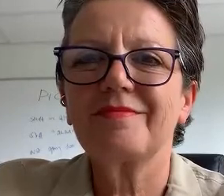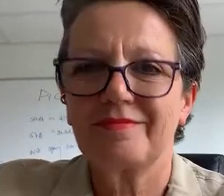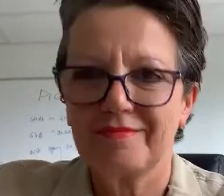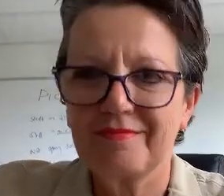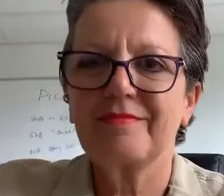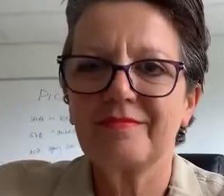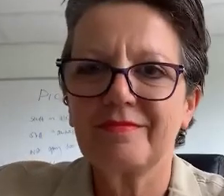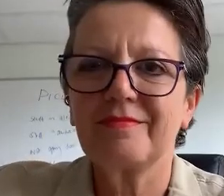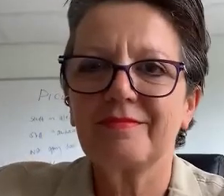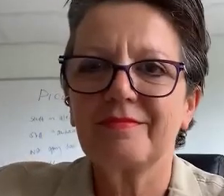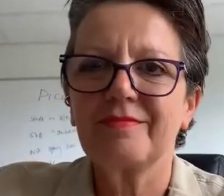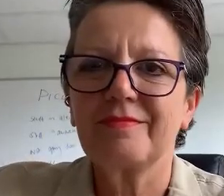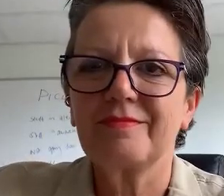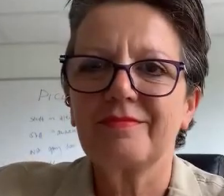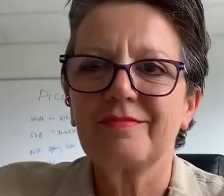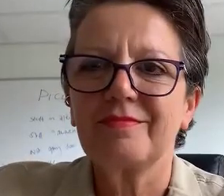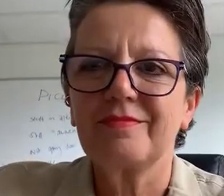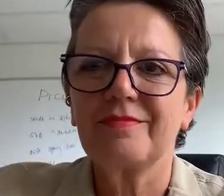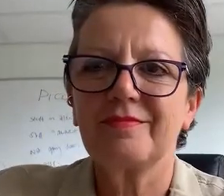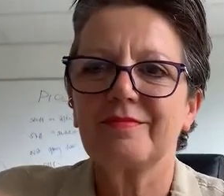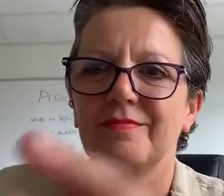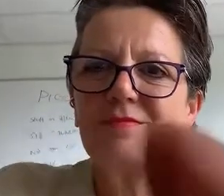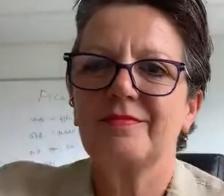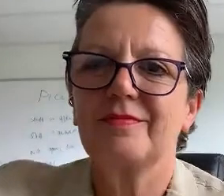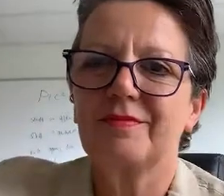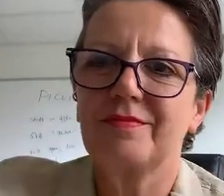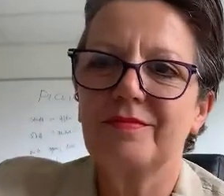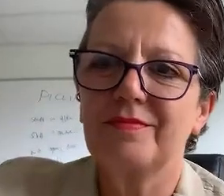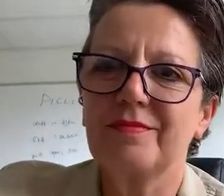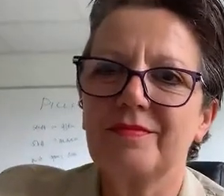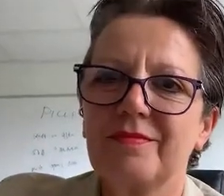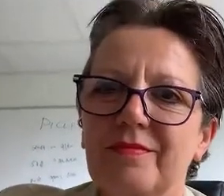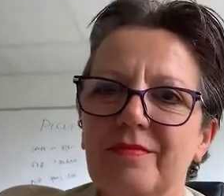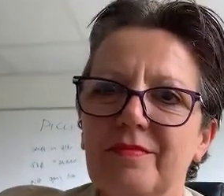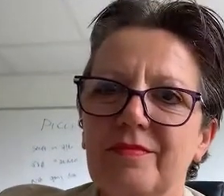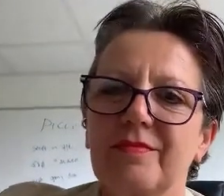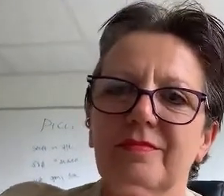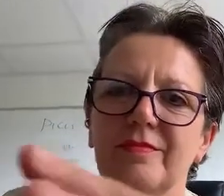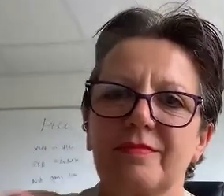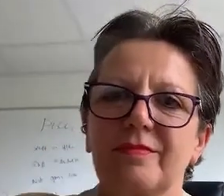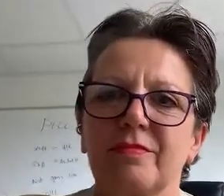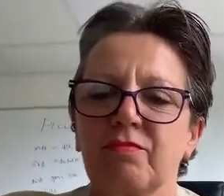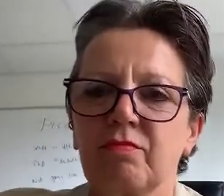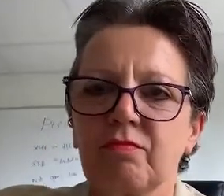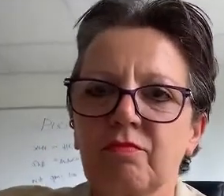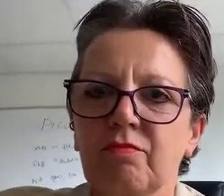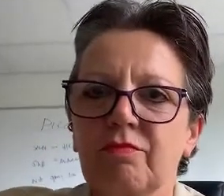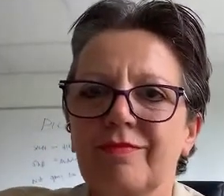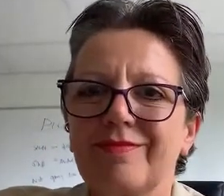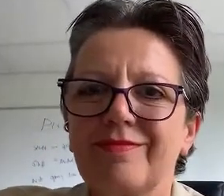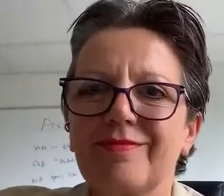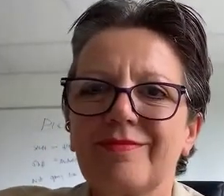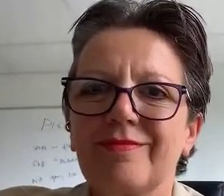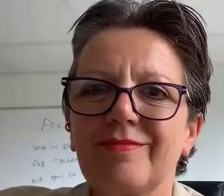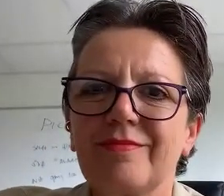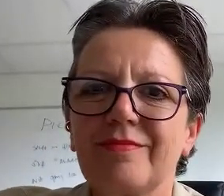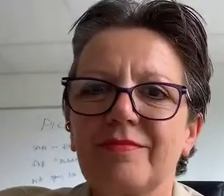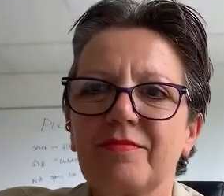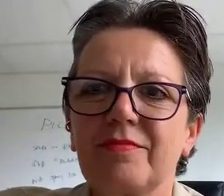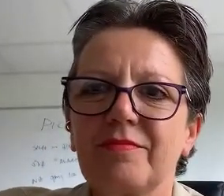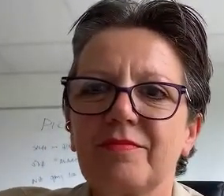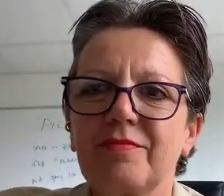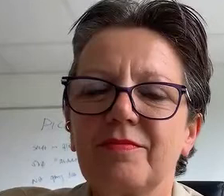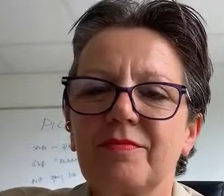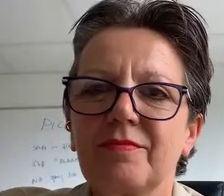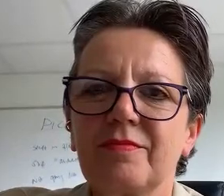Director for Barnet, Enfield and Haringey Mental Health Trust, the Enfield Mental Health Services Division. And just note, because we're all using kind